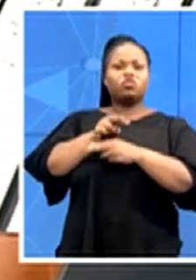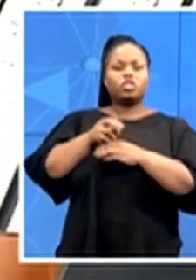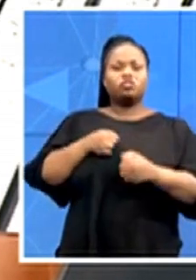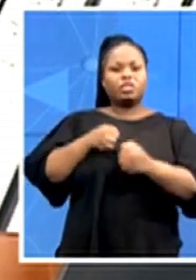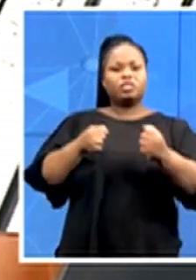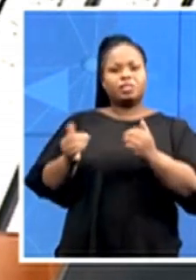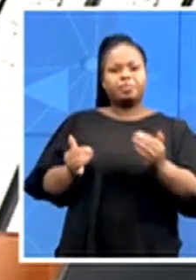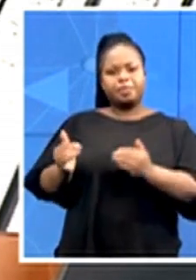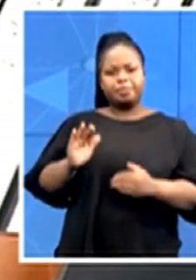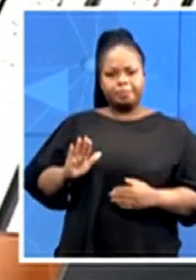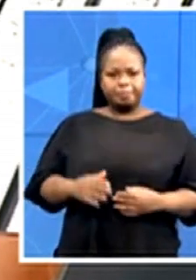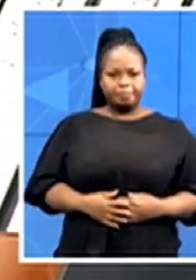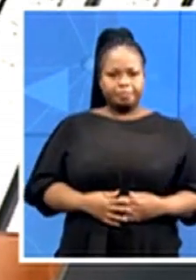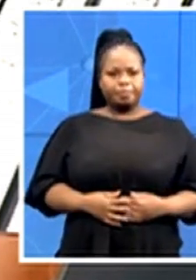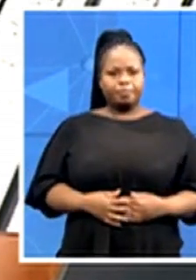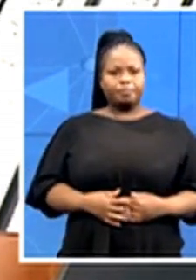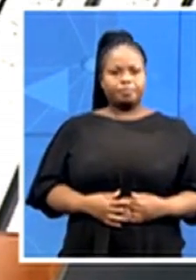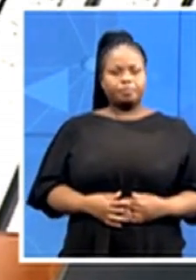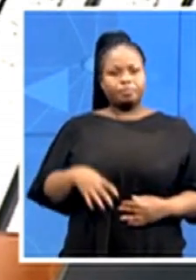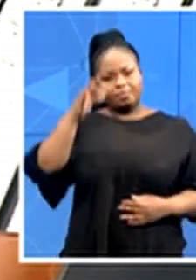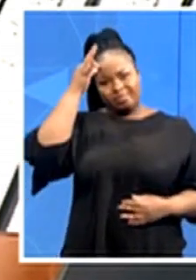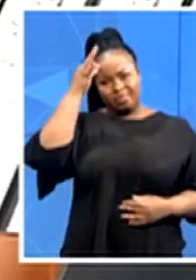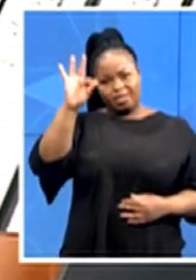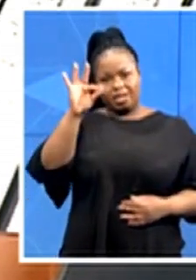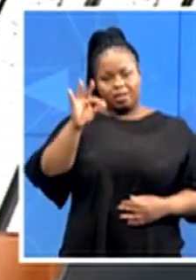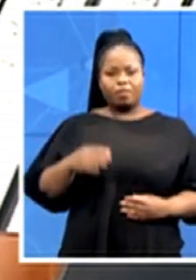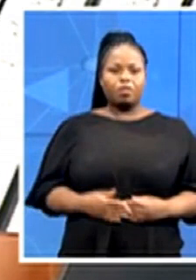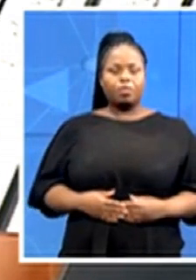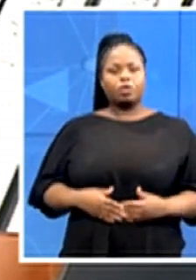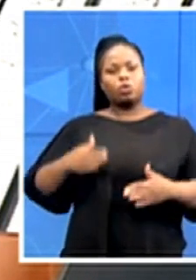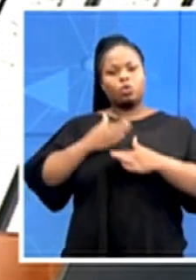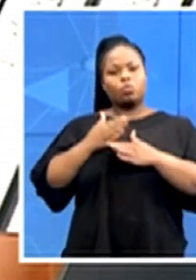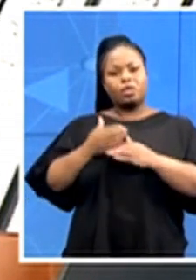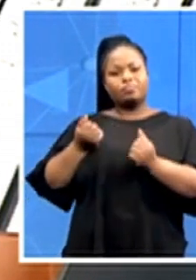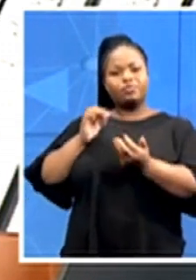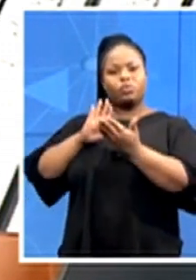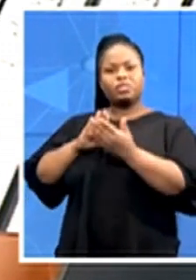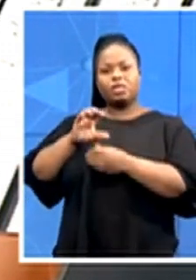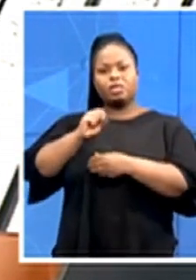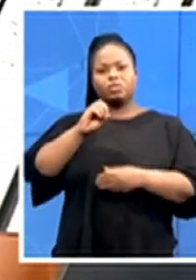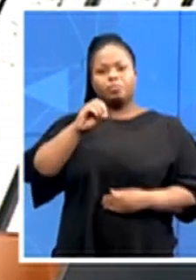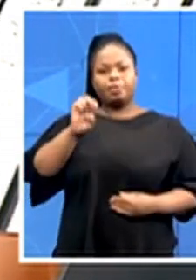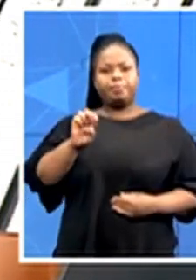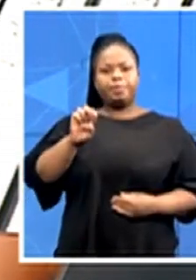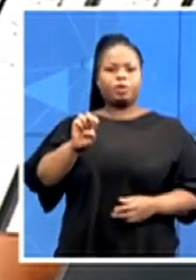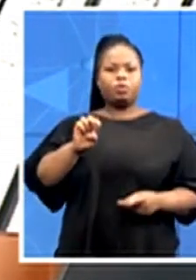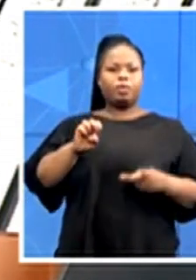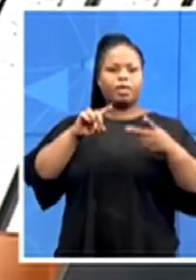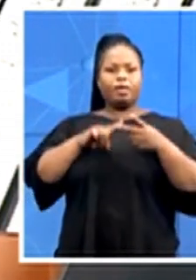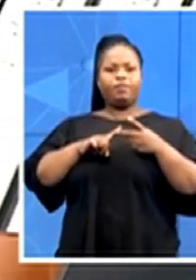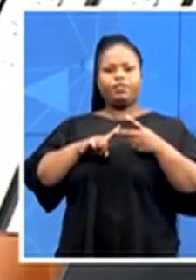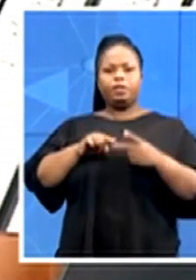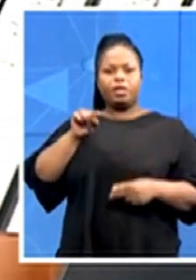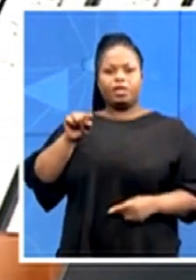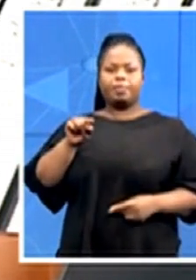Government is working towards an SOE ownership model that clearly separates the responsibility of